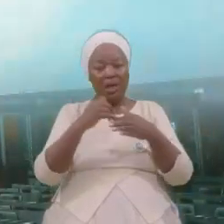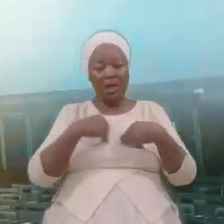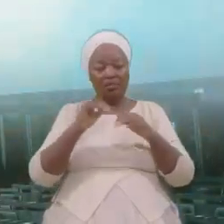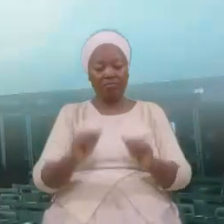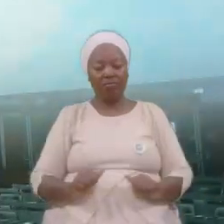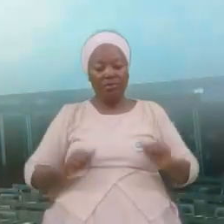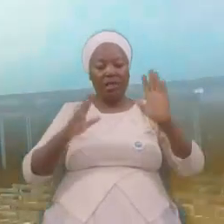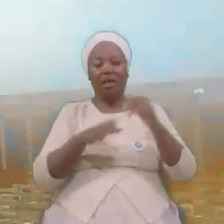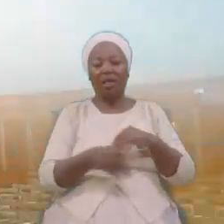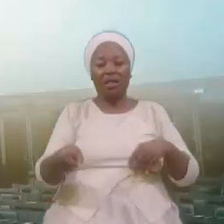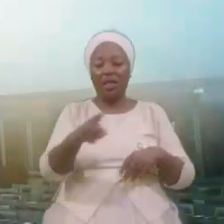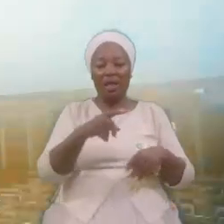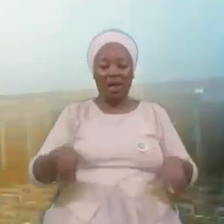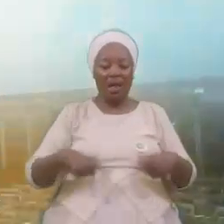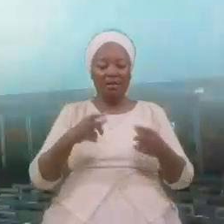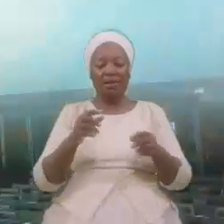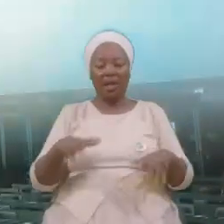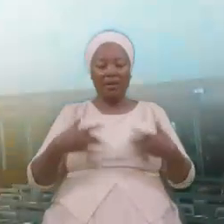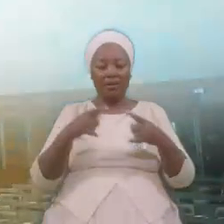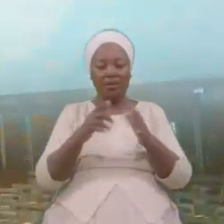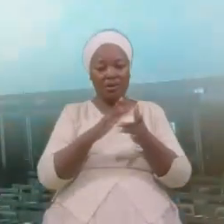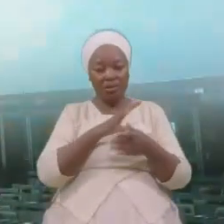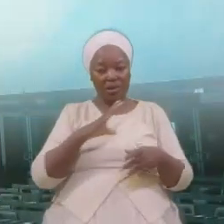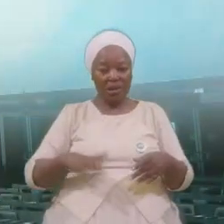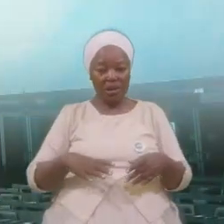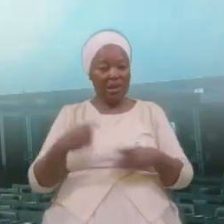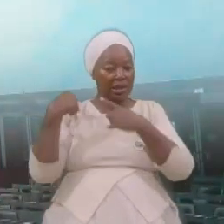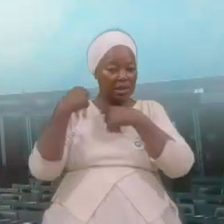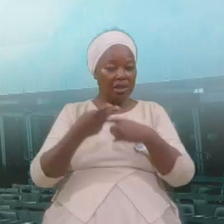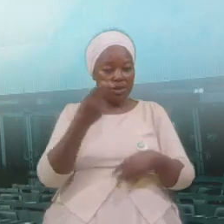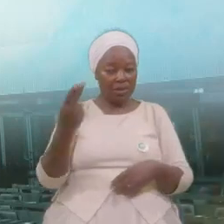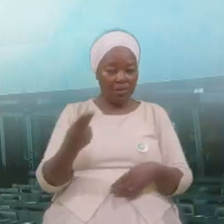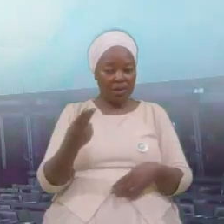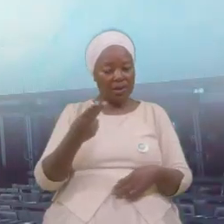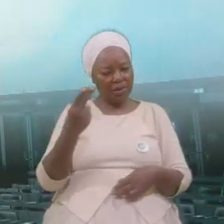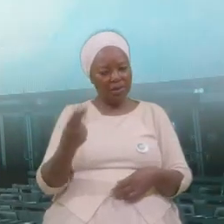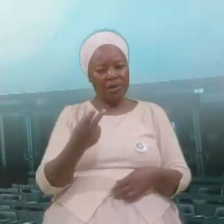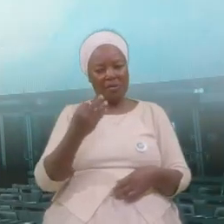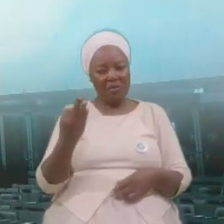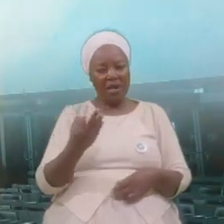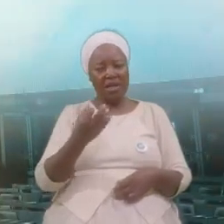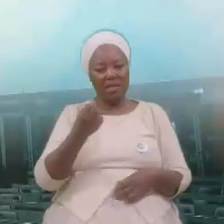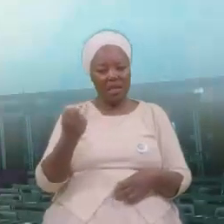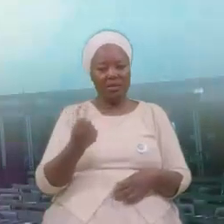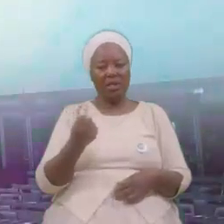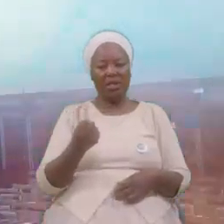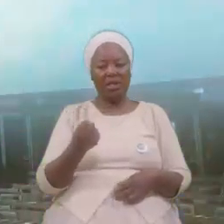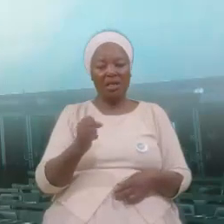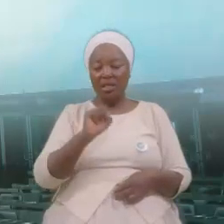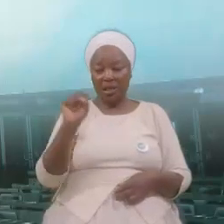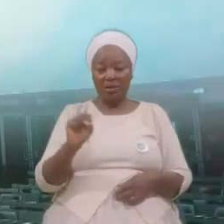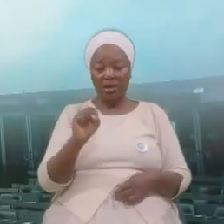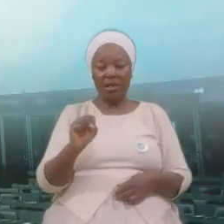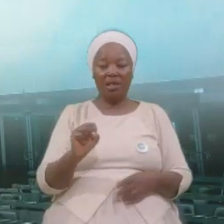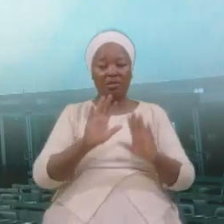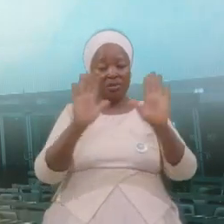yesterday, and maybe for one reason or the other, they are not here. So please remind them, if you know them, if you brought them, tell them